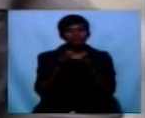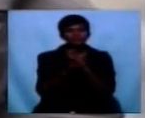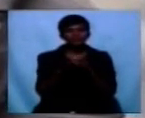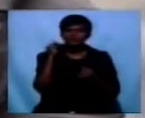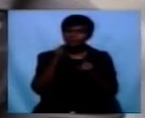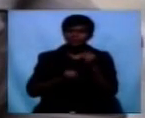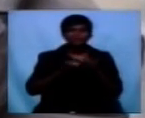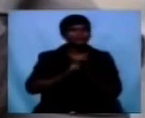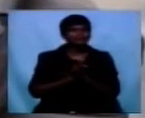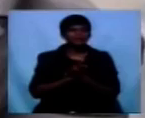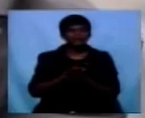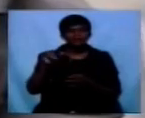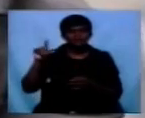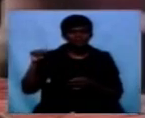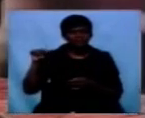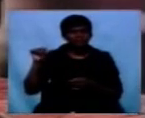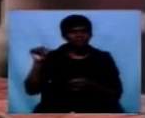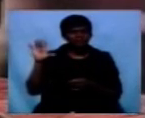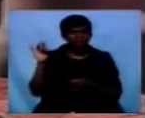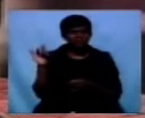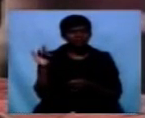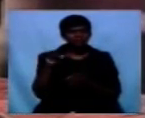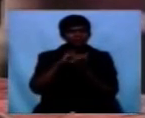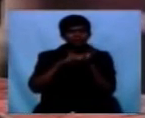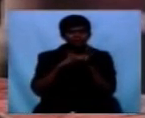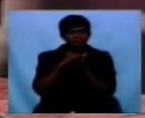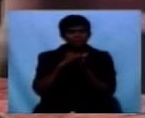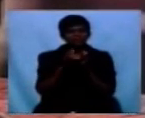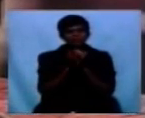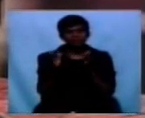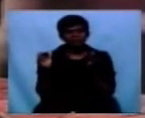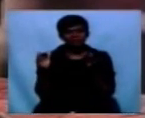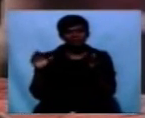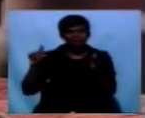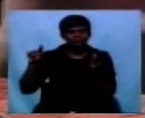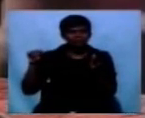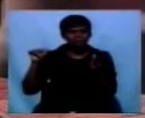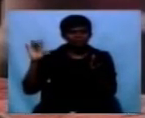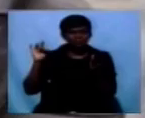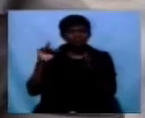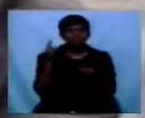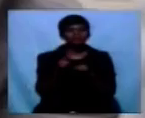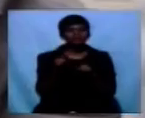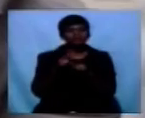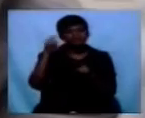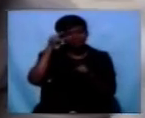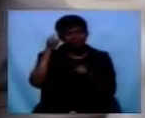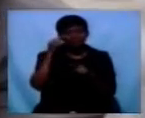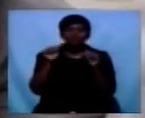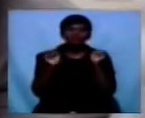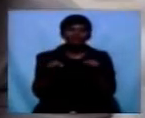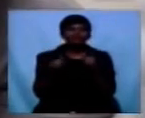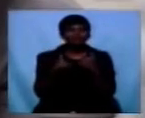completed. 2018, January to 2018, December, government should be able to